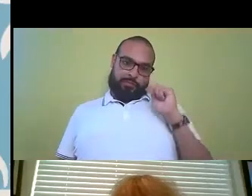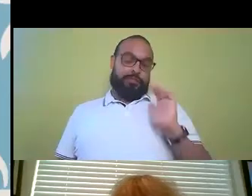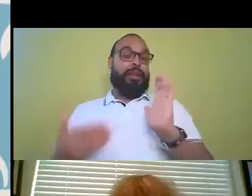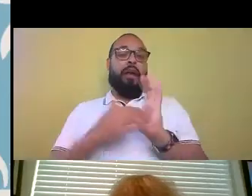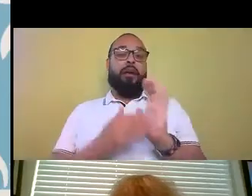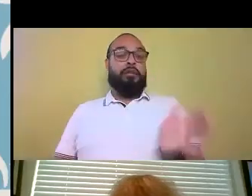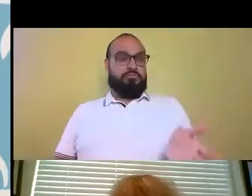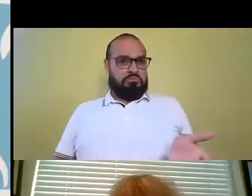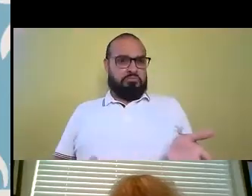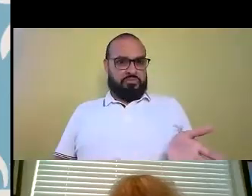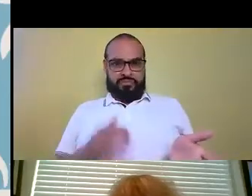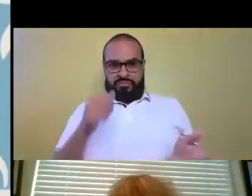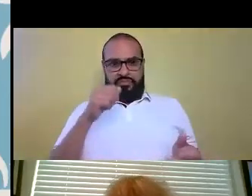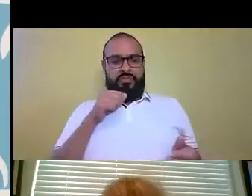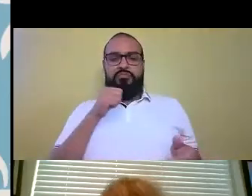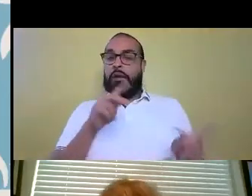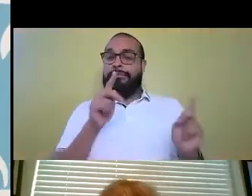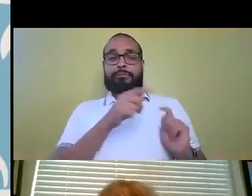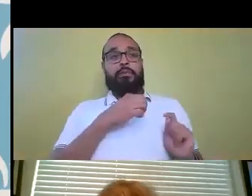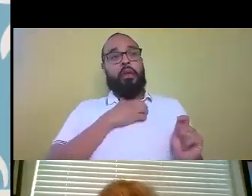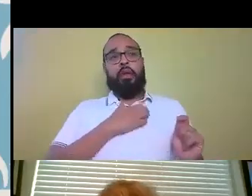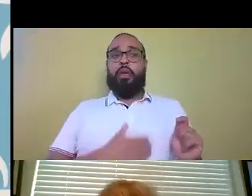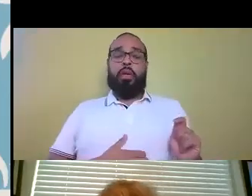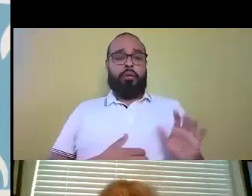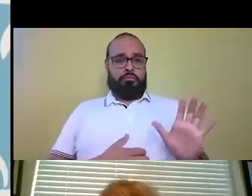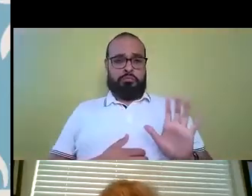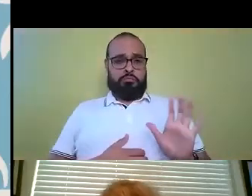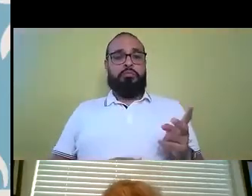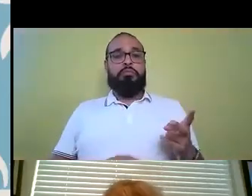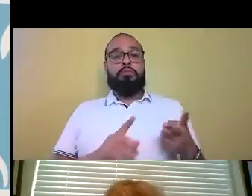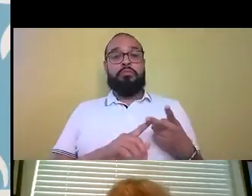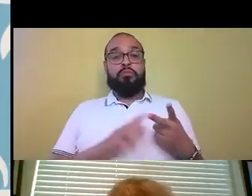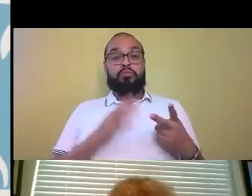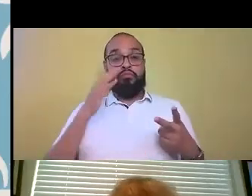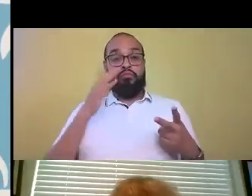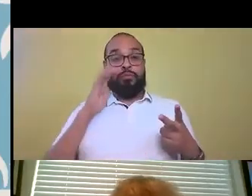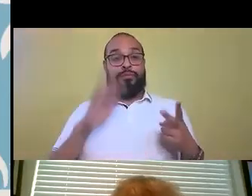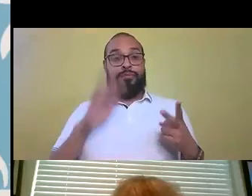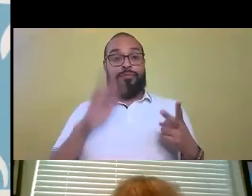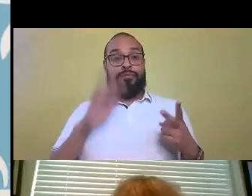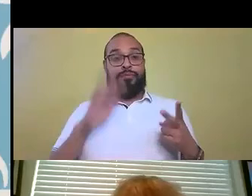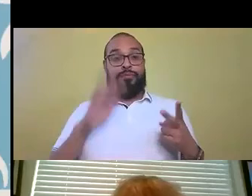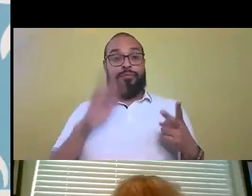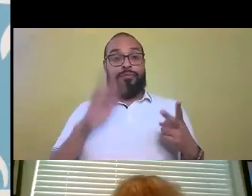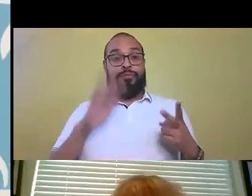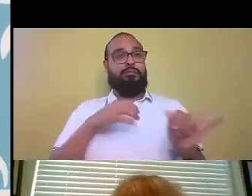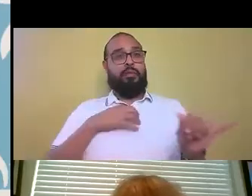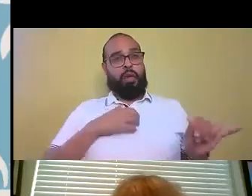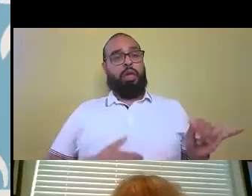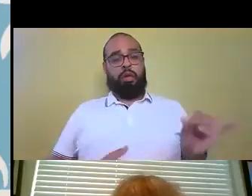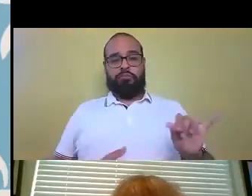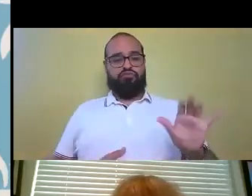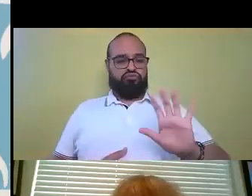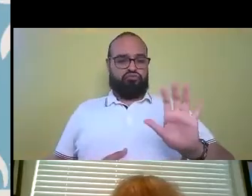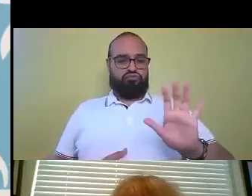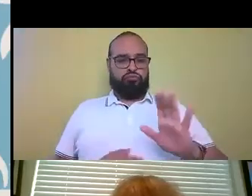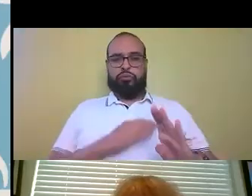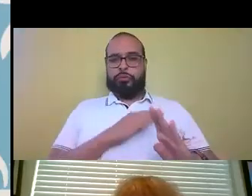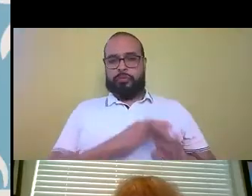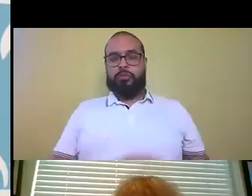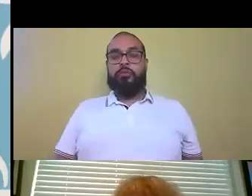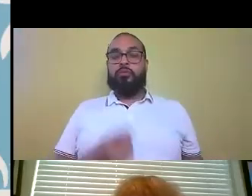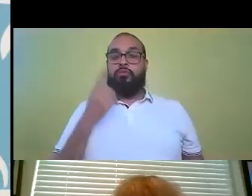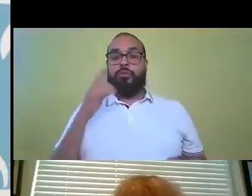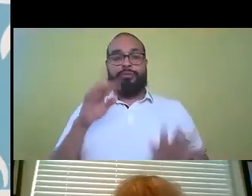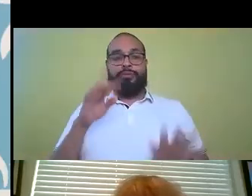hungry. You're not going to get that little sensory system, let that sensory system get hungry. So classic example that parents will